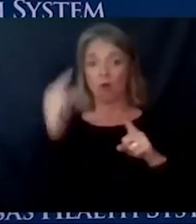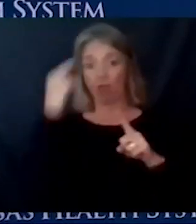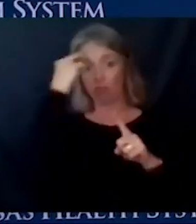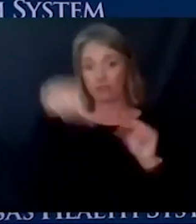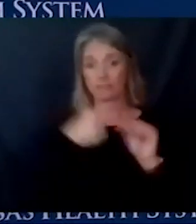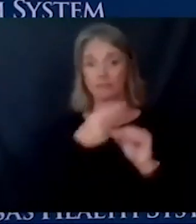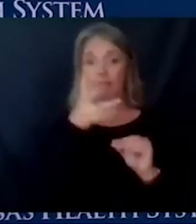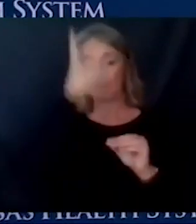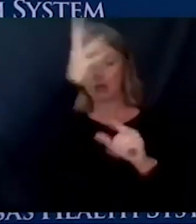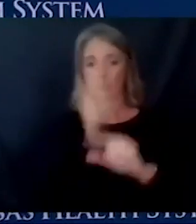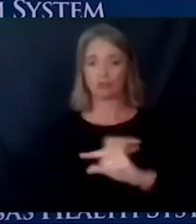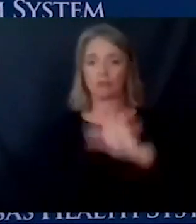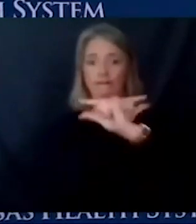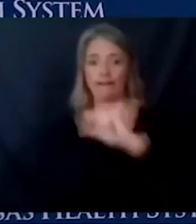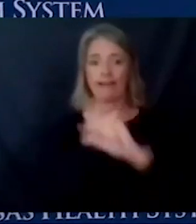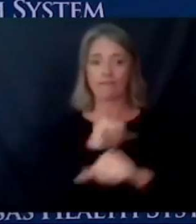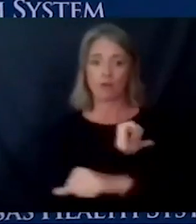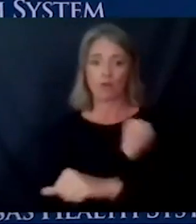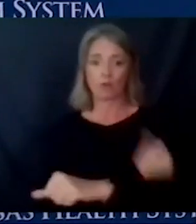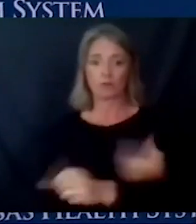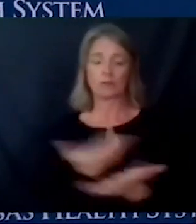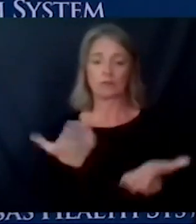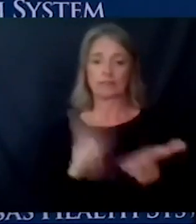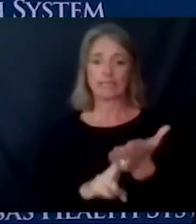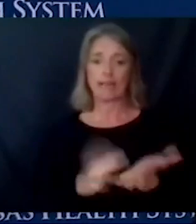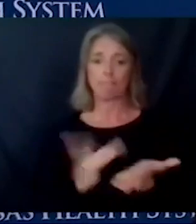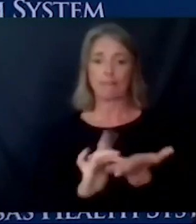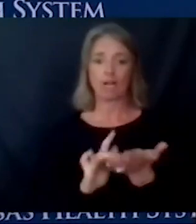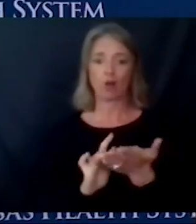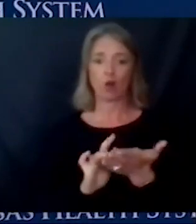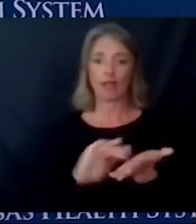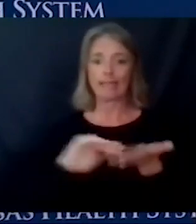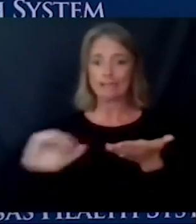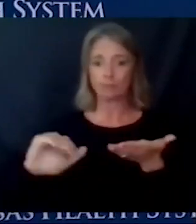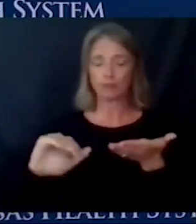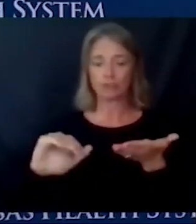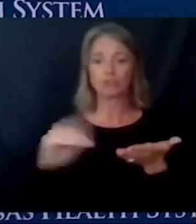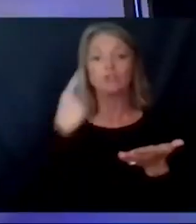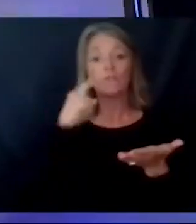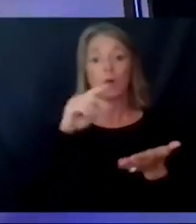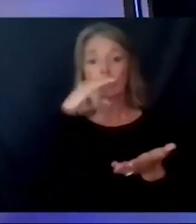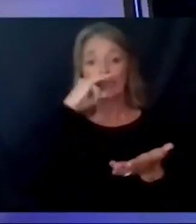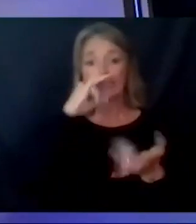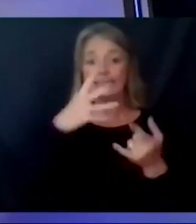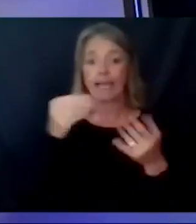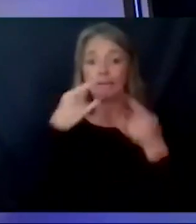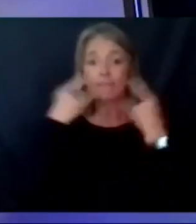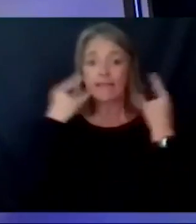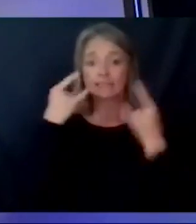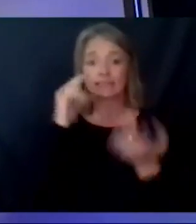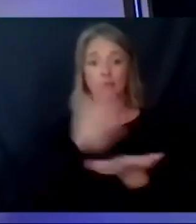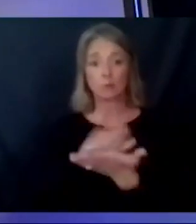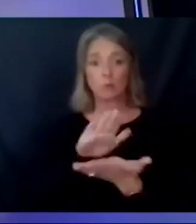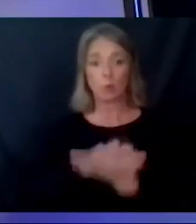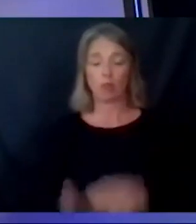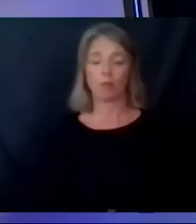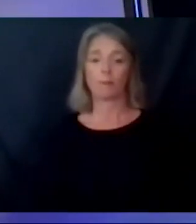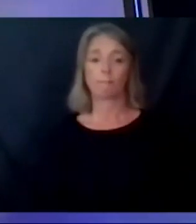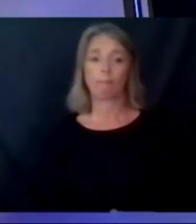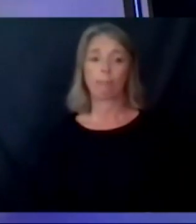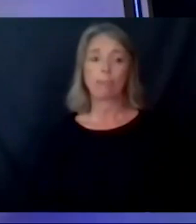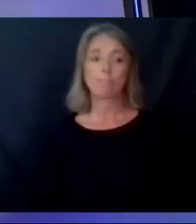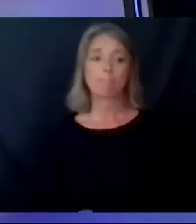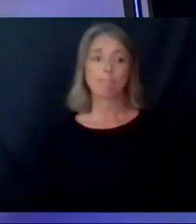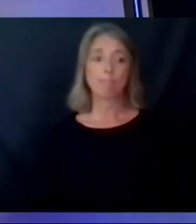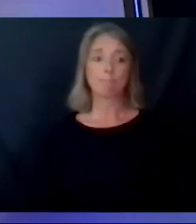the authority to sign medical exemption waivers for their kids and masks at school. Yeah, so